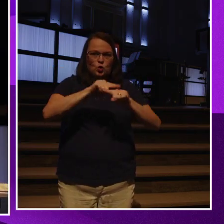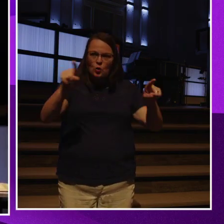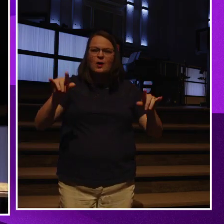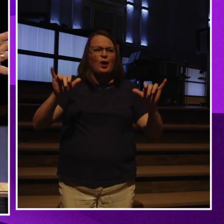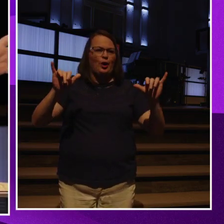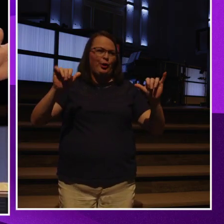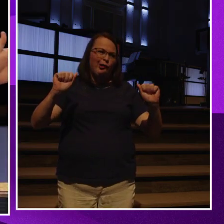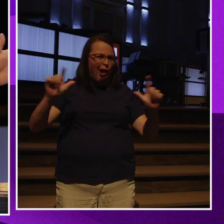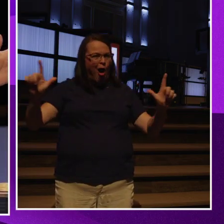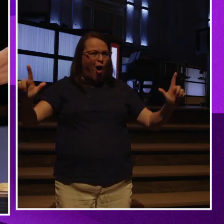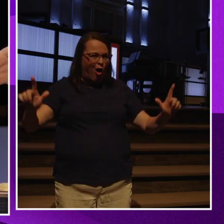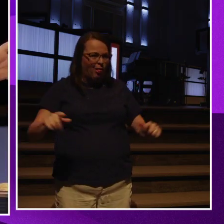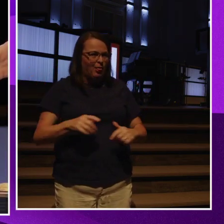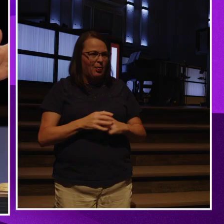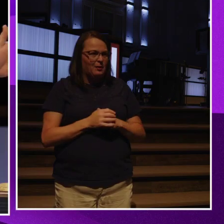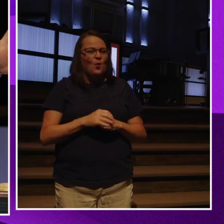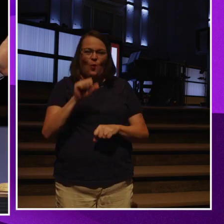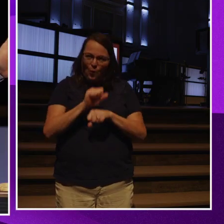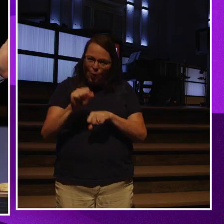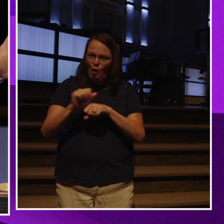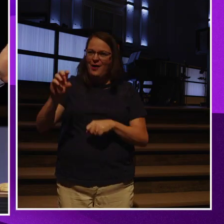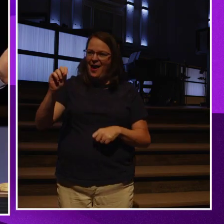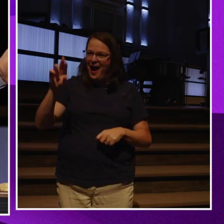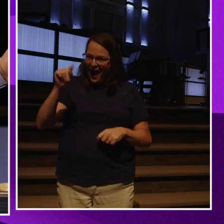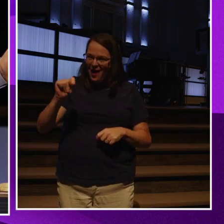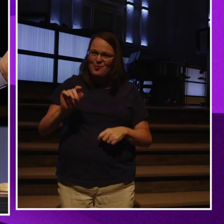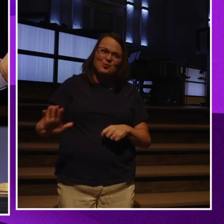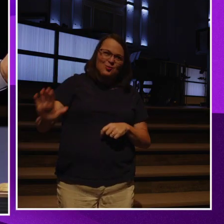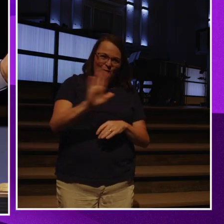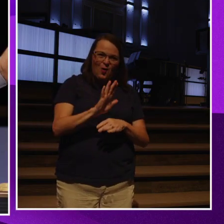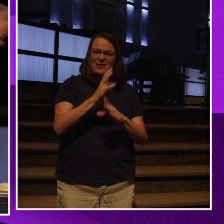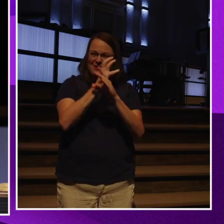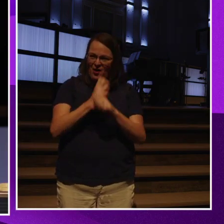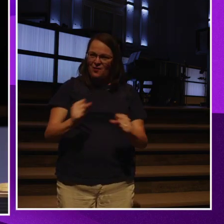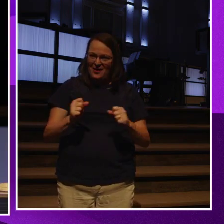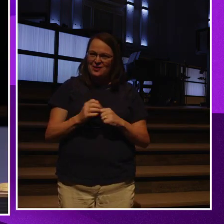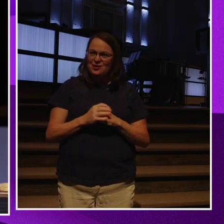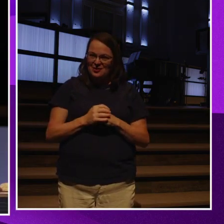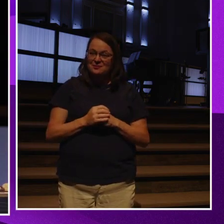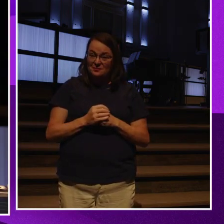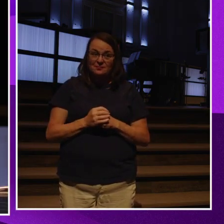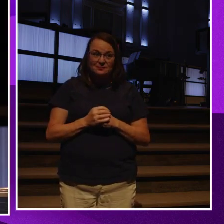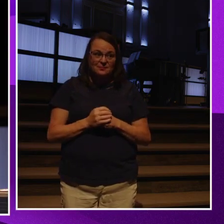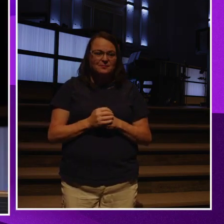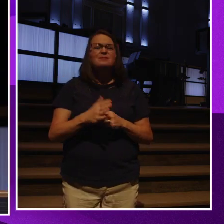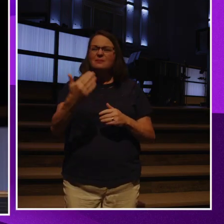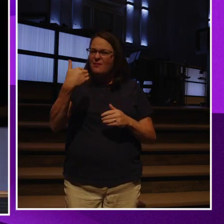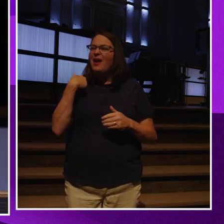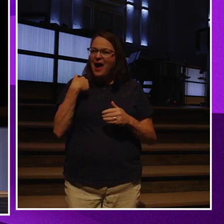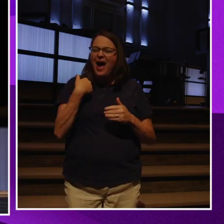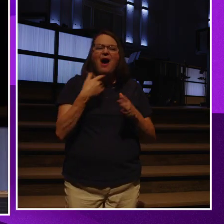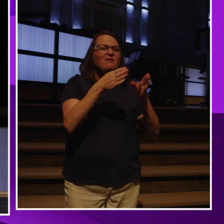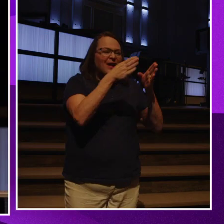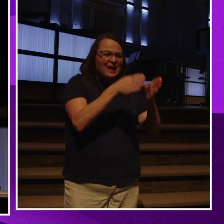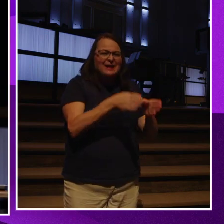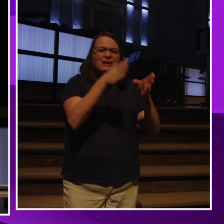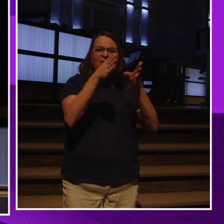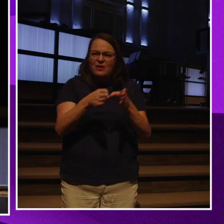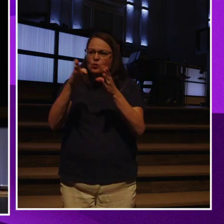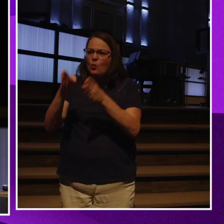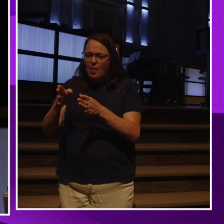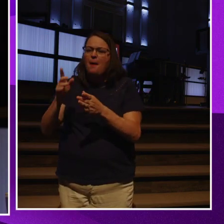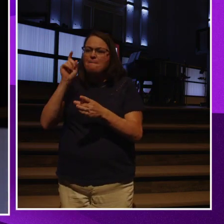y'all, work out your salvation with fear and trembling. Yes, there are individual aspects that I must do.